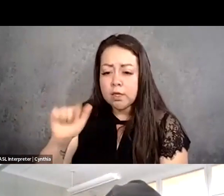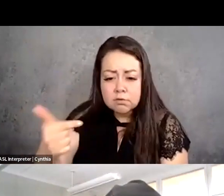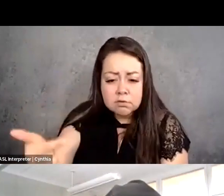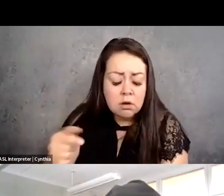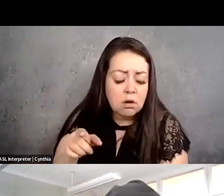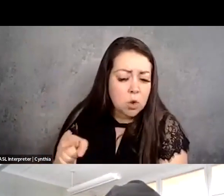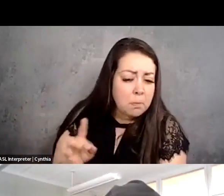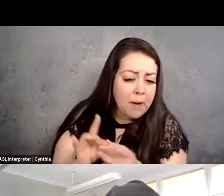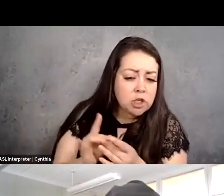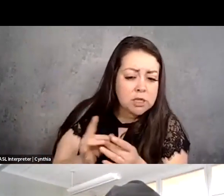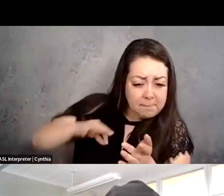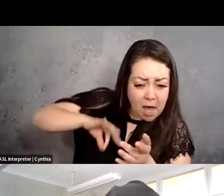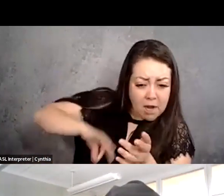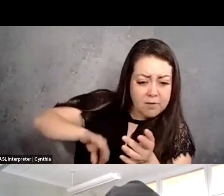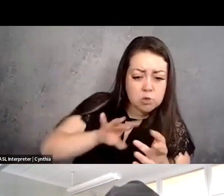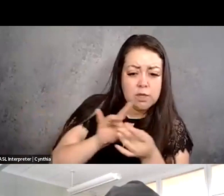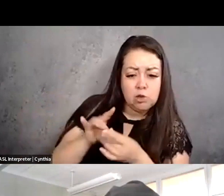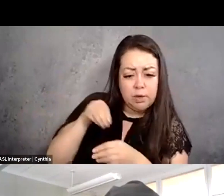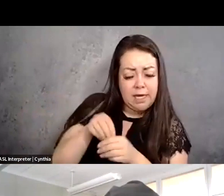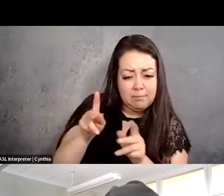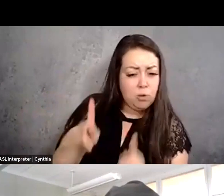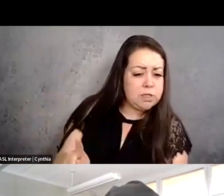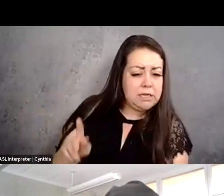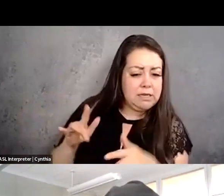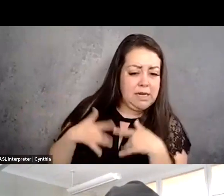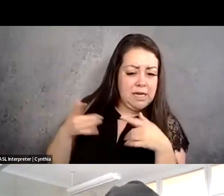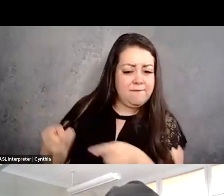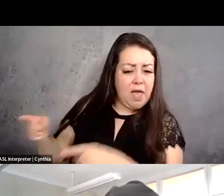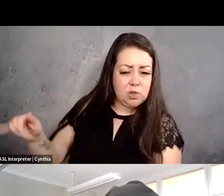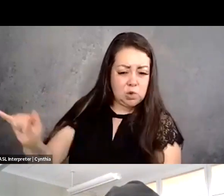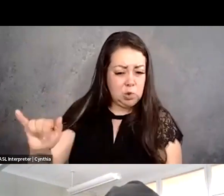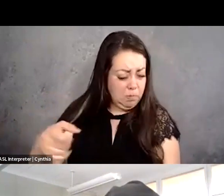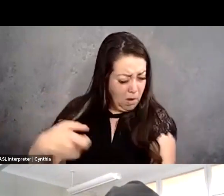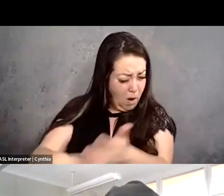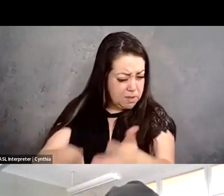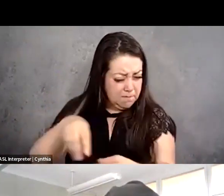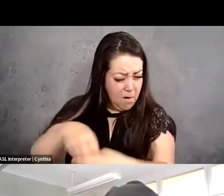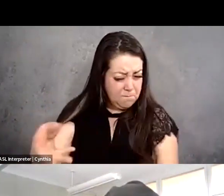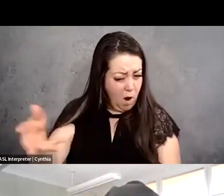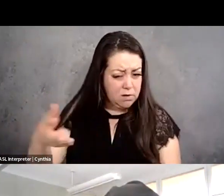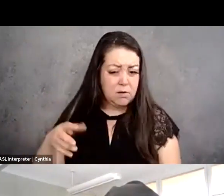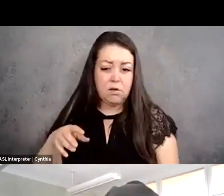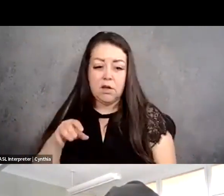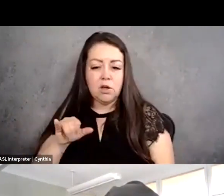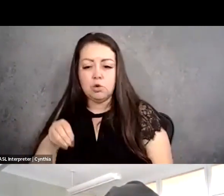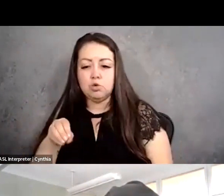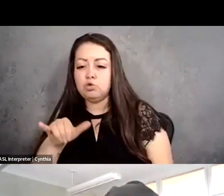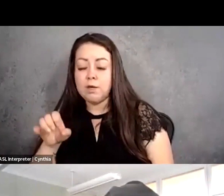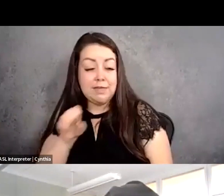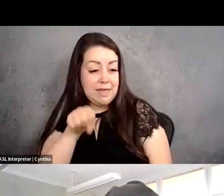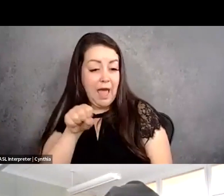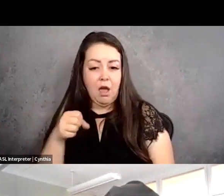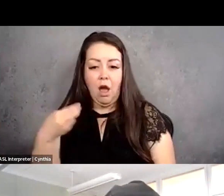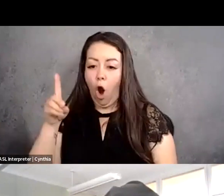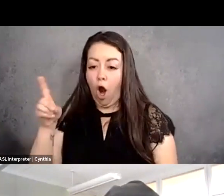the benefits associated with in-person events as well. What about the cost? Yeah, so we've actually been able to use our HUD